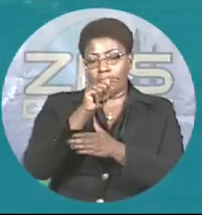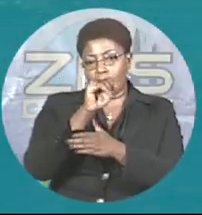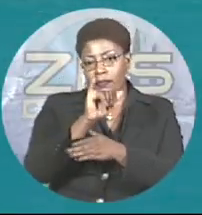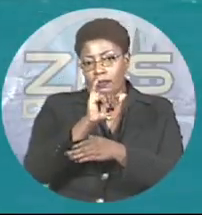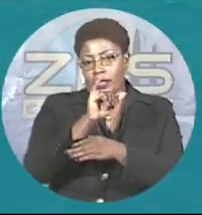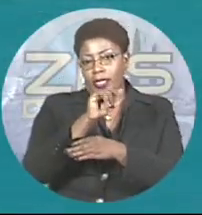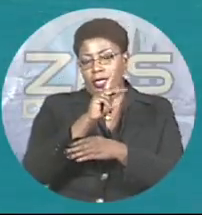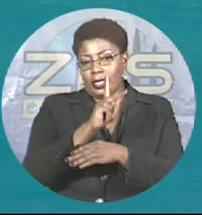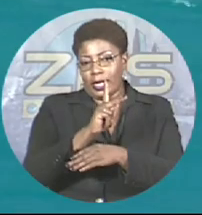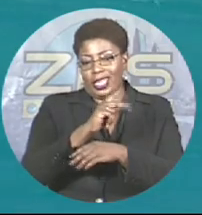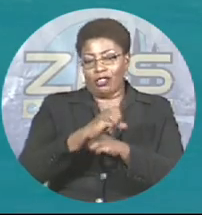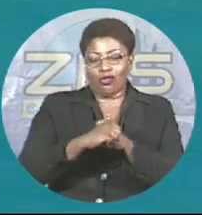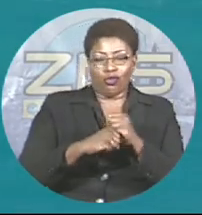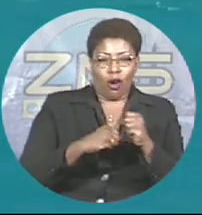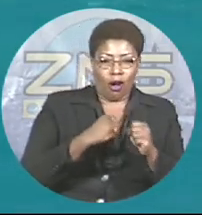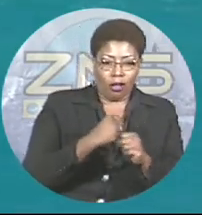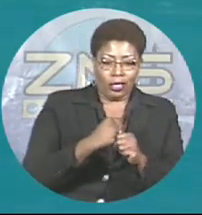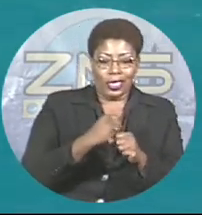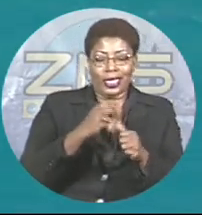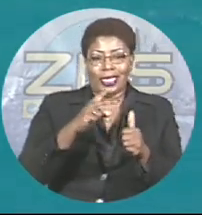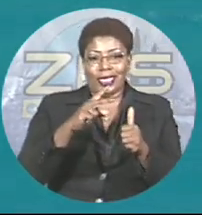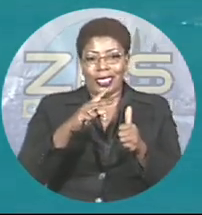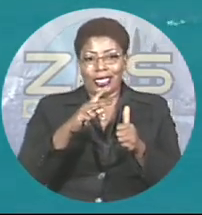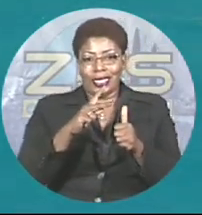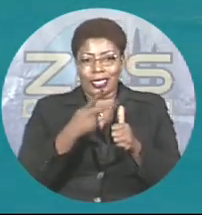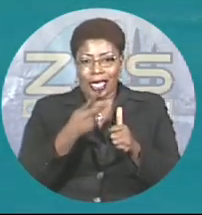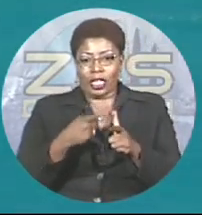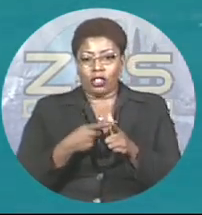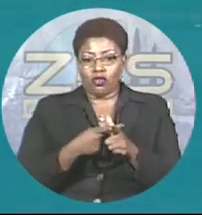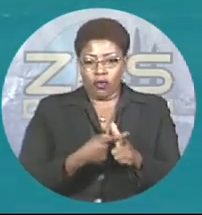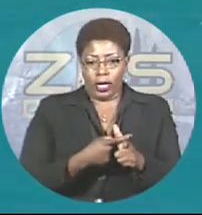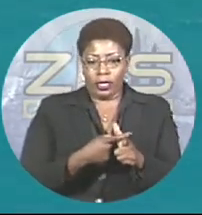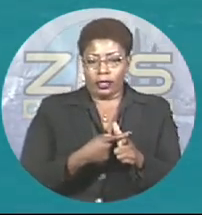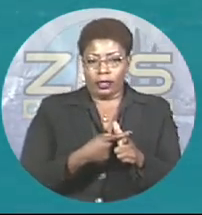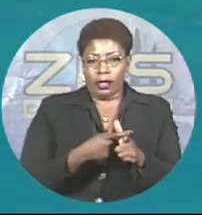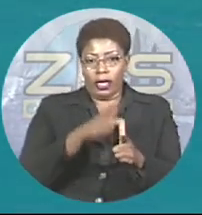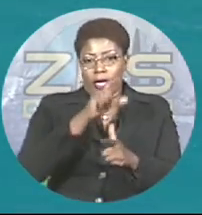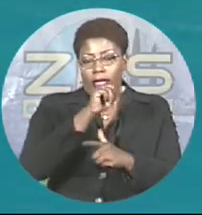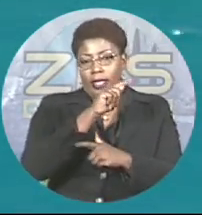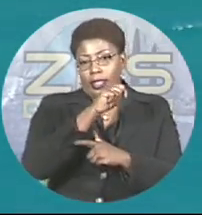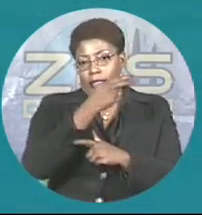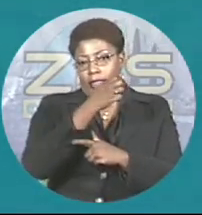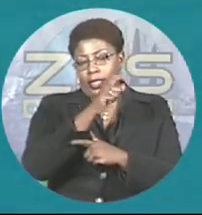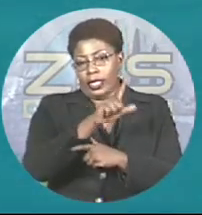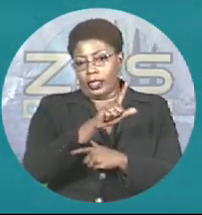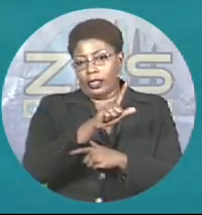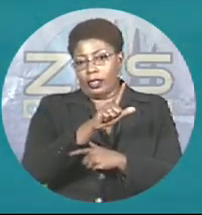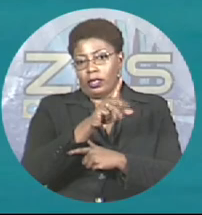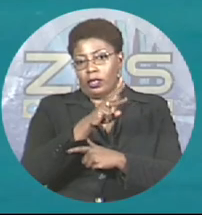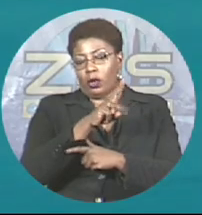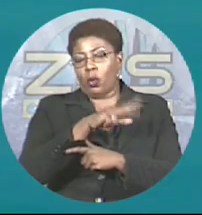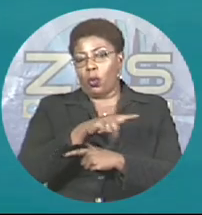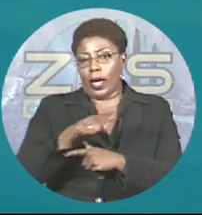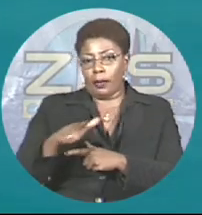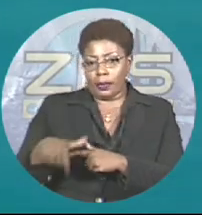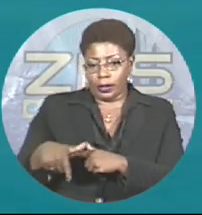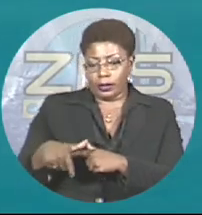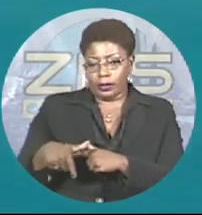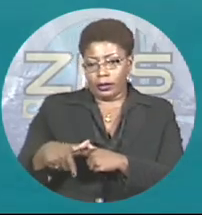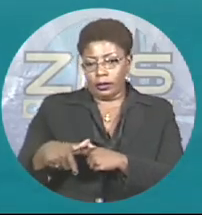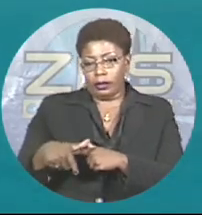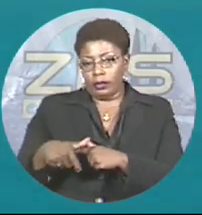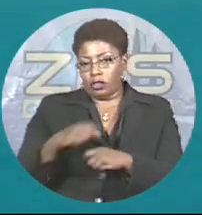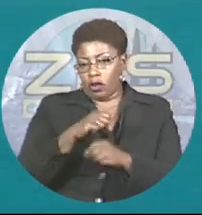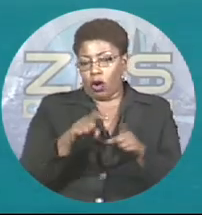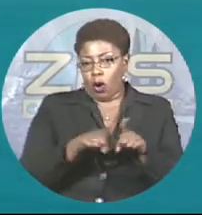the second race. Legal Weapon came very close, but not close enough to beat Weedy K. Stefan